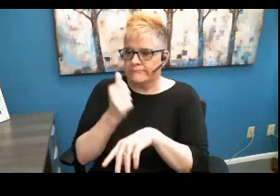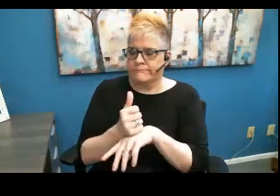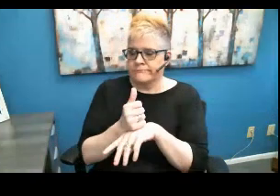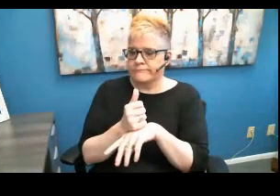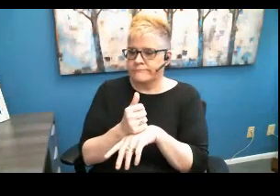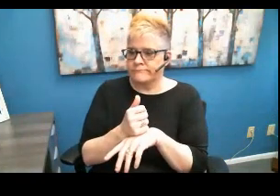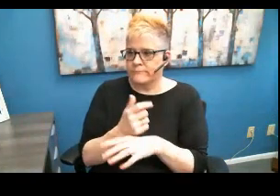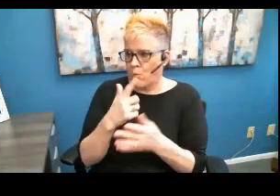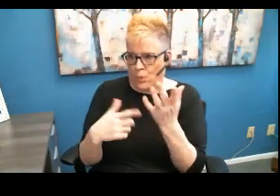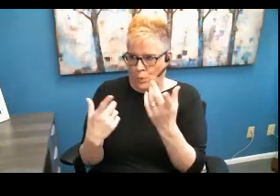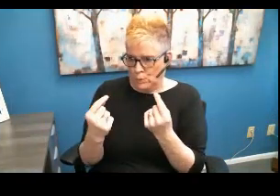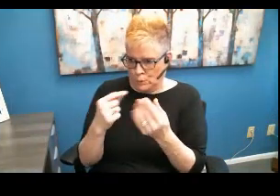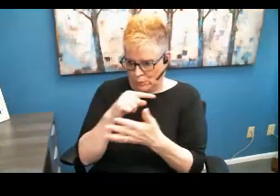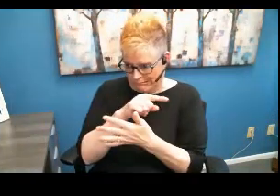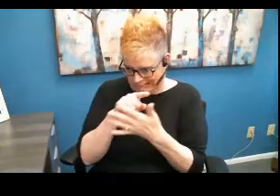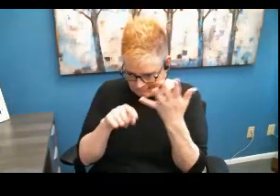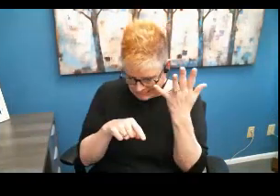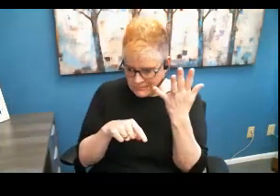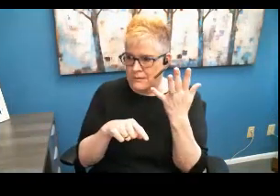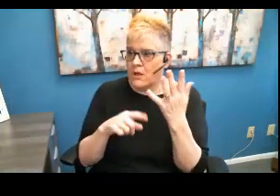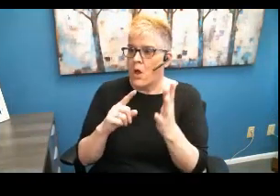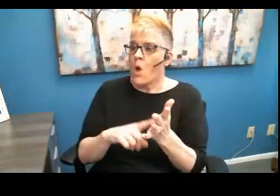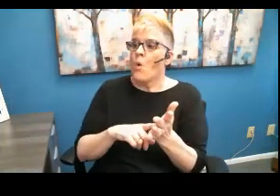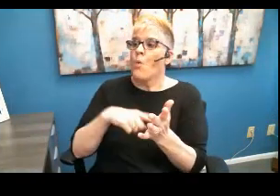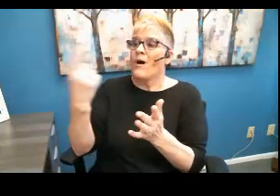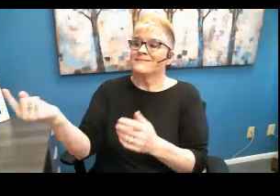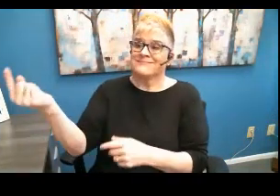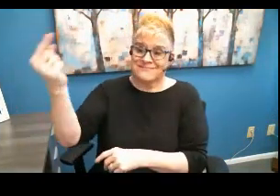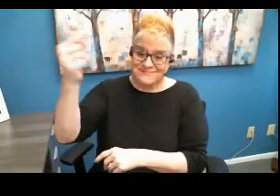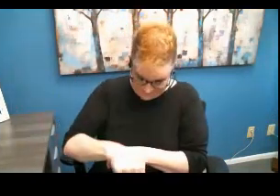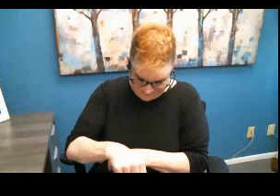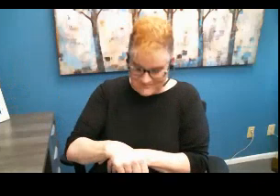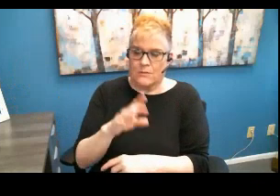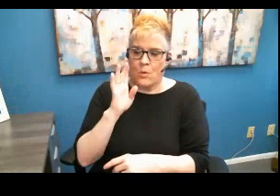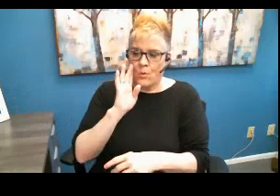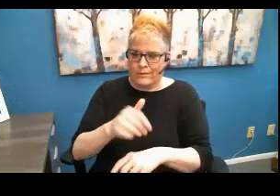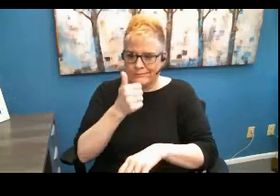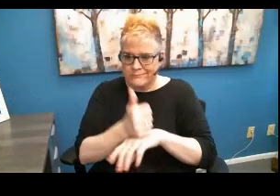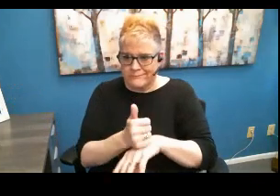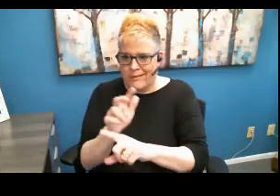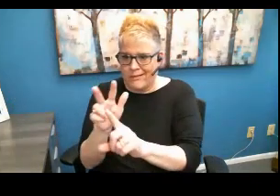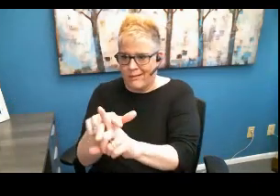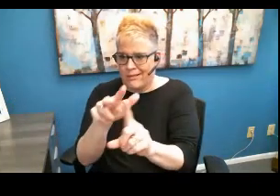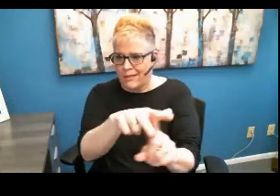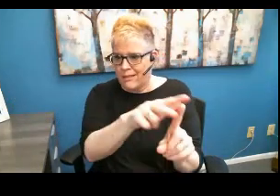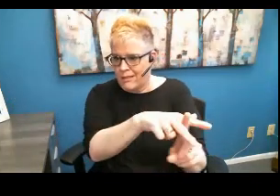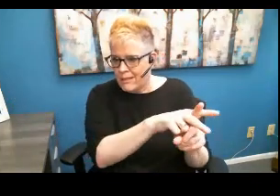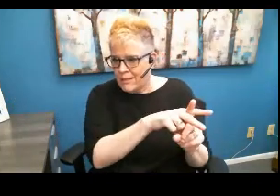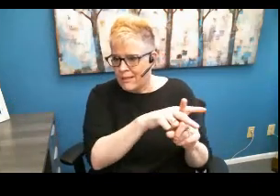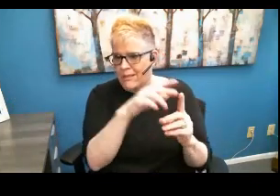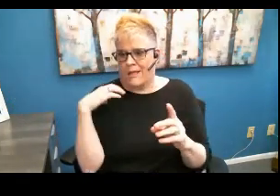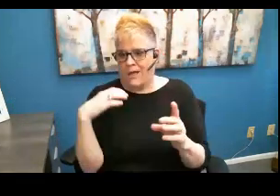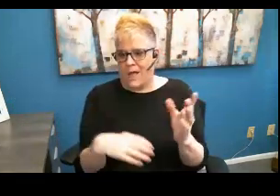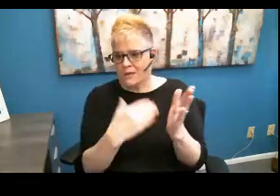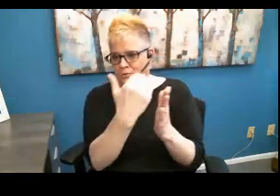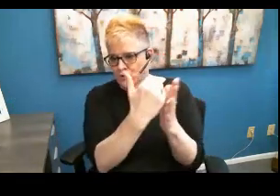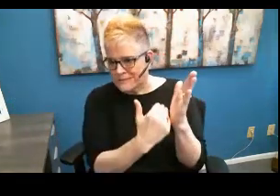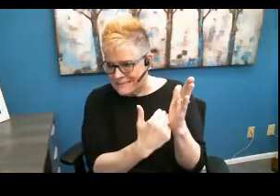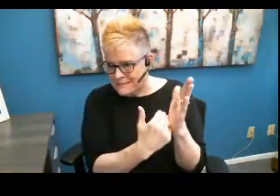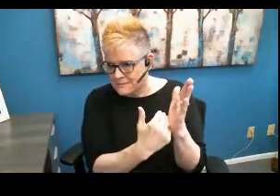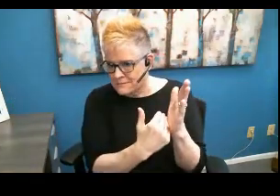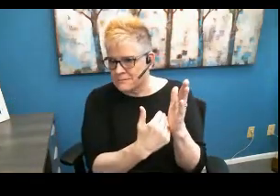it. And once they get in, we will work with those resources and give them assignments, customer lists regionally to